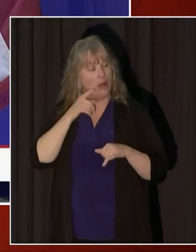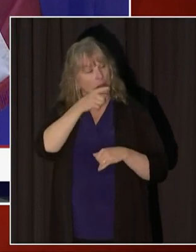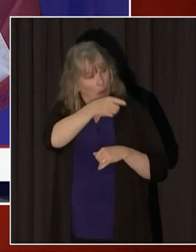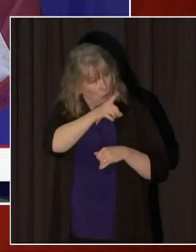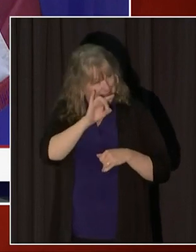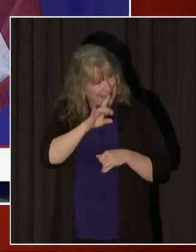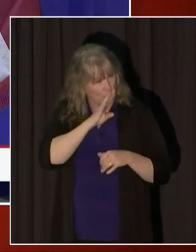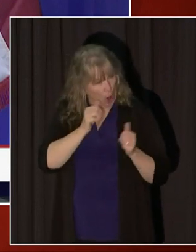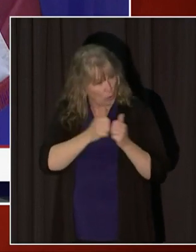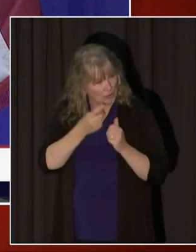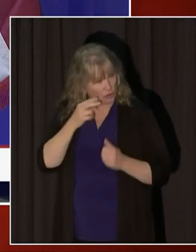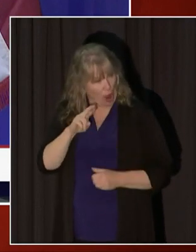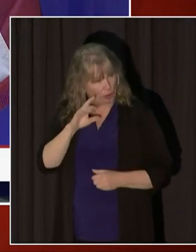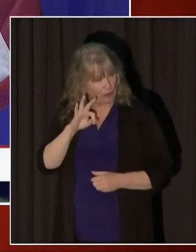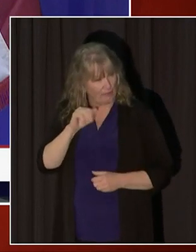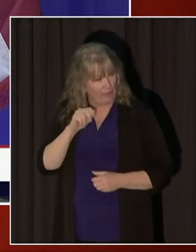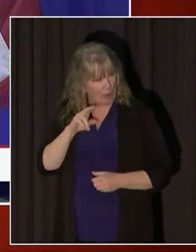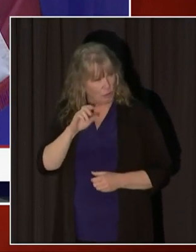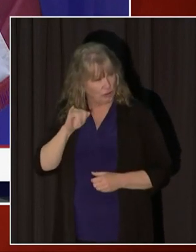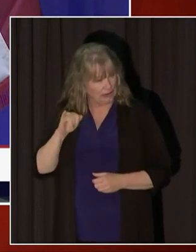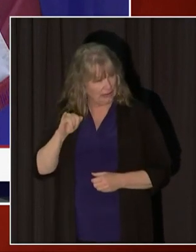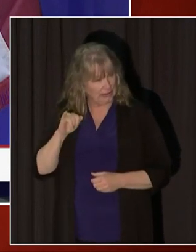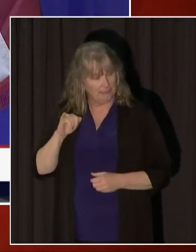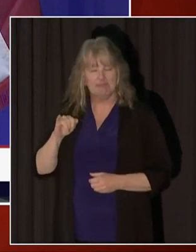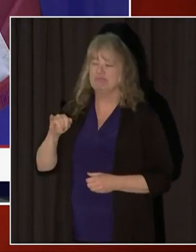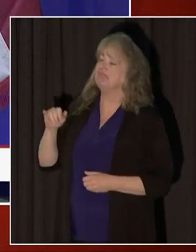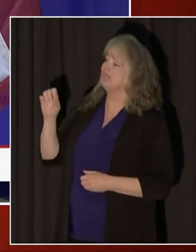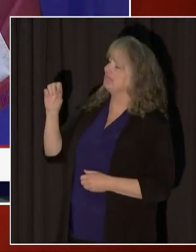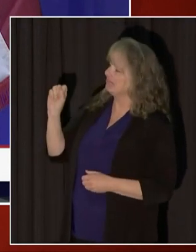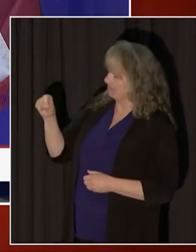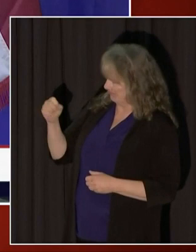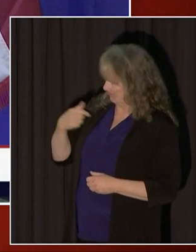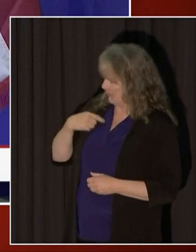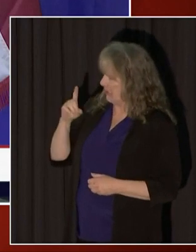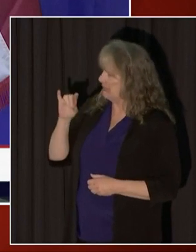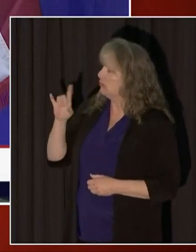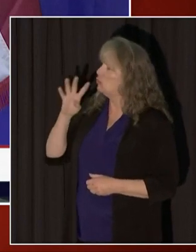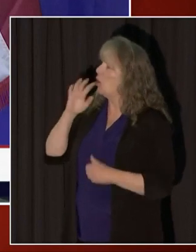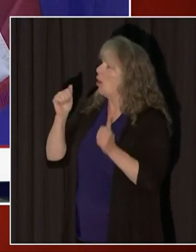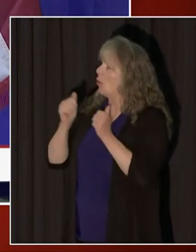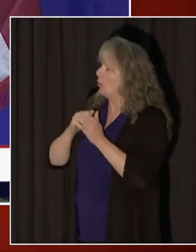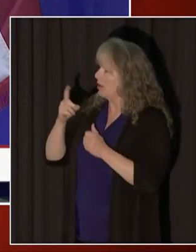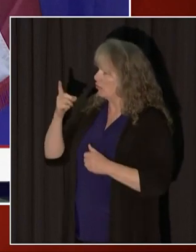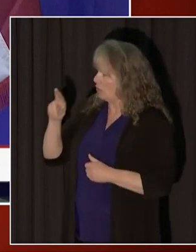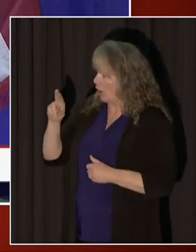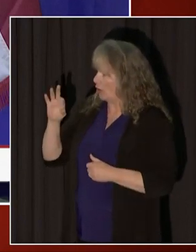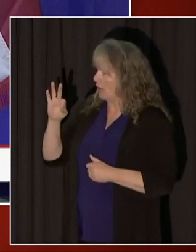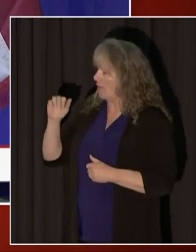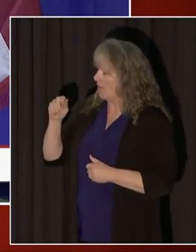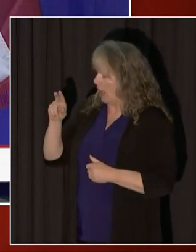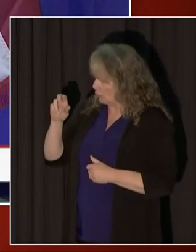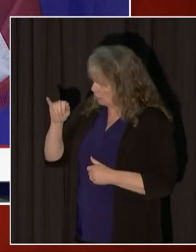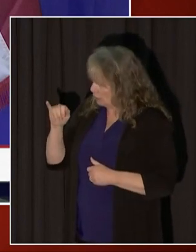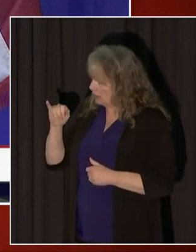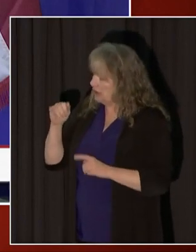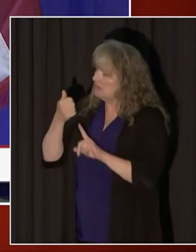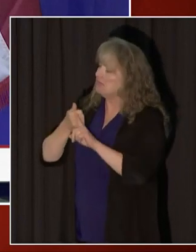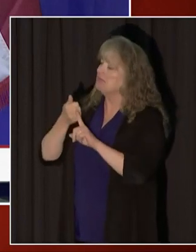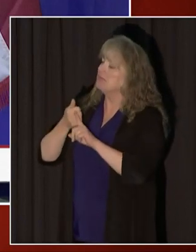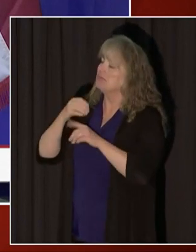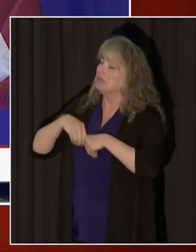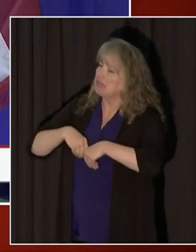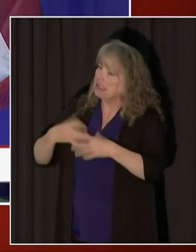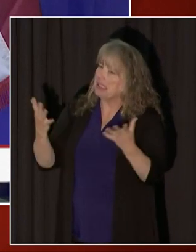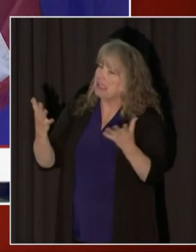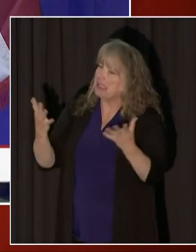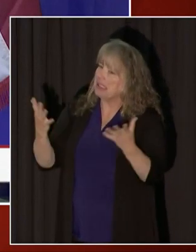Anthony Fauci? I have talked to Dr. Fauci, and Dr. Fauci also gave a short briefing